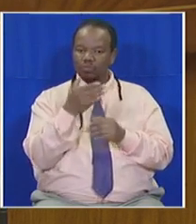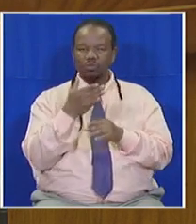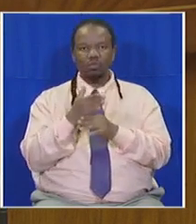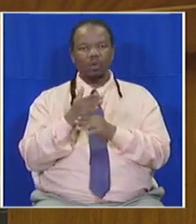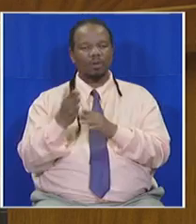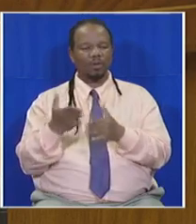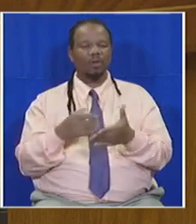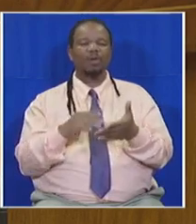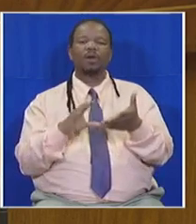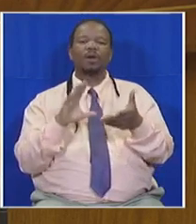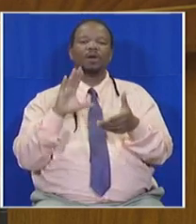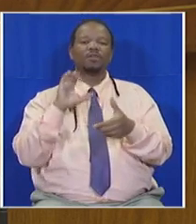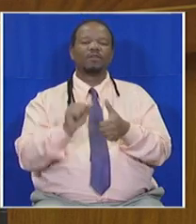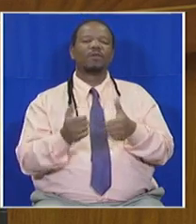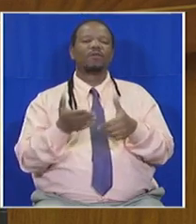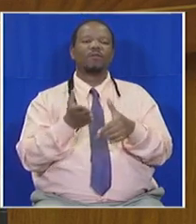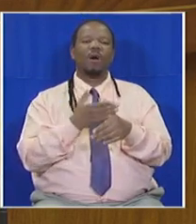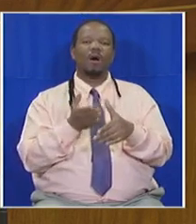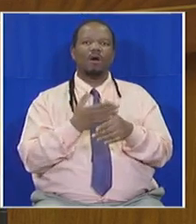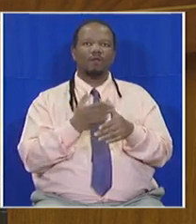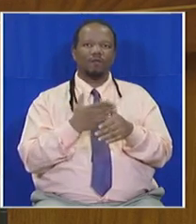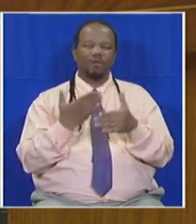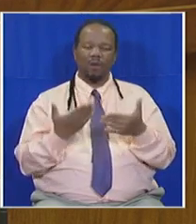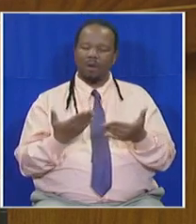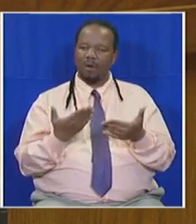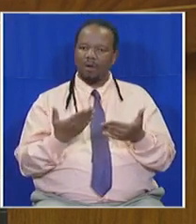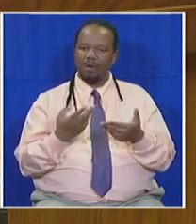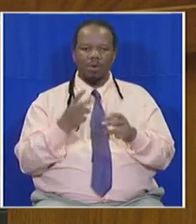five, efforts on fighting corruption.